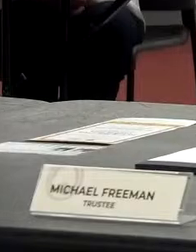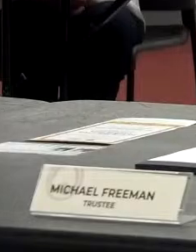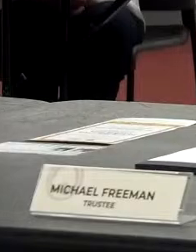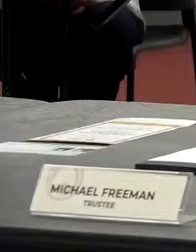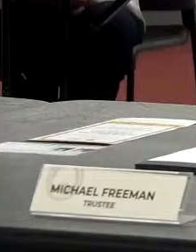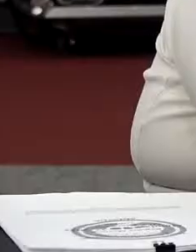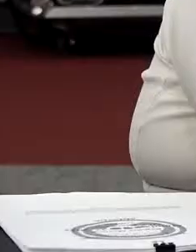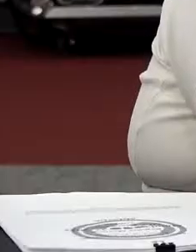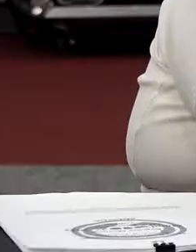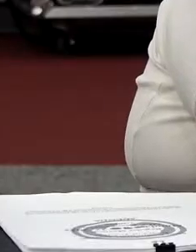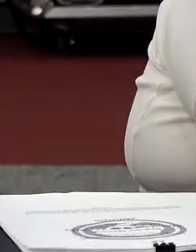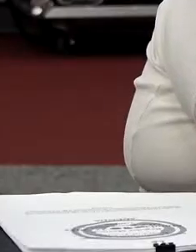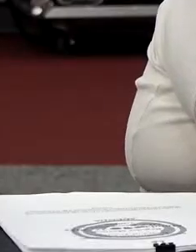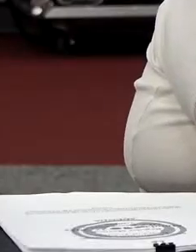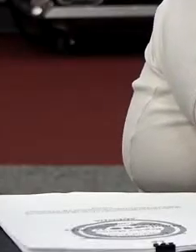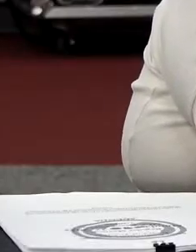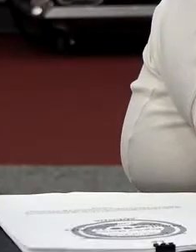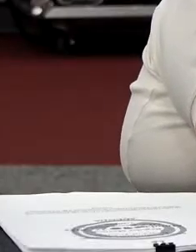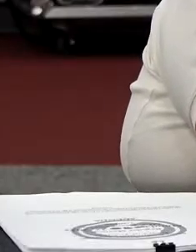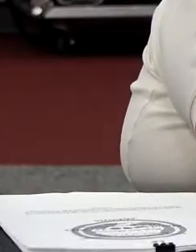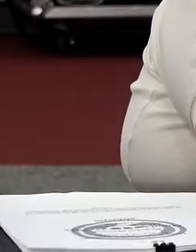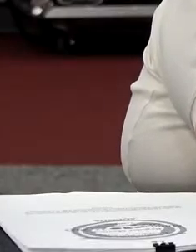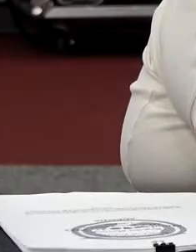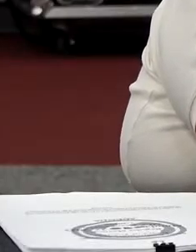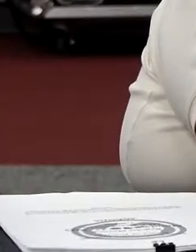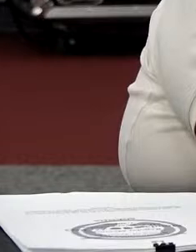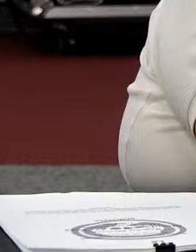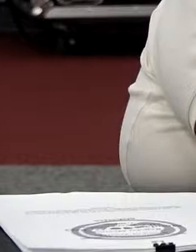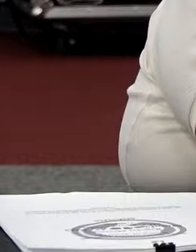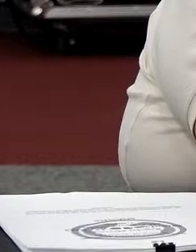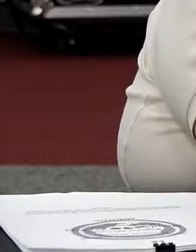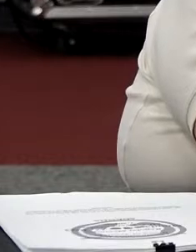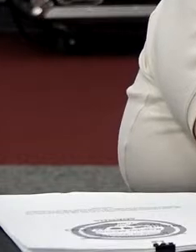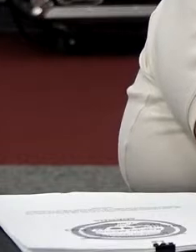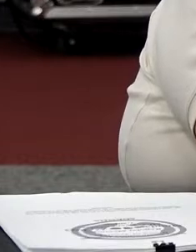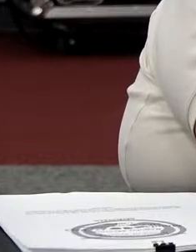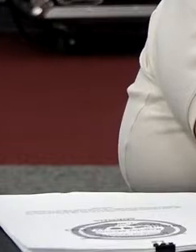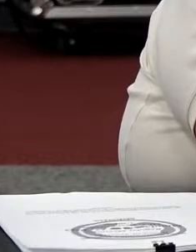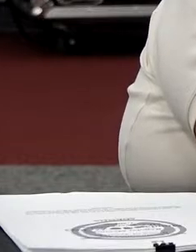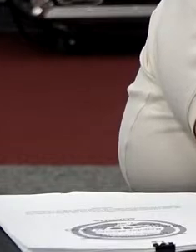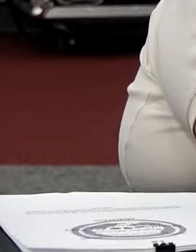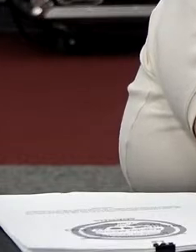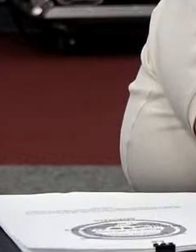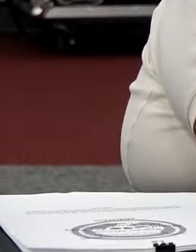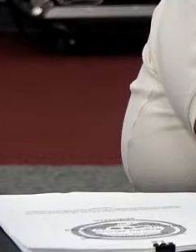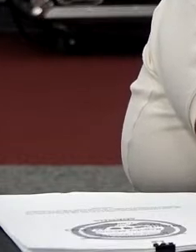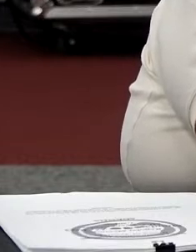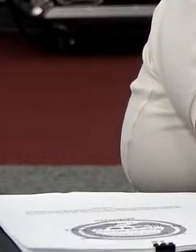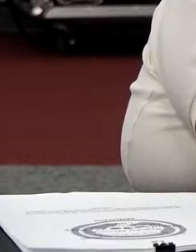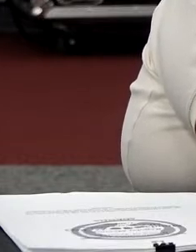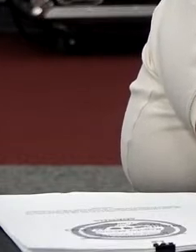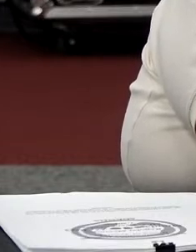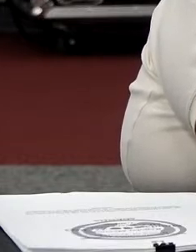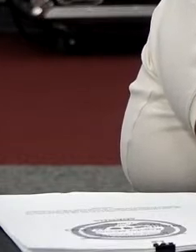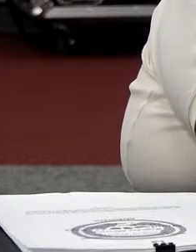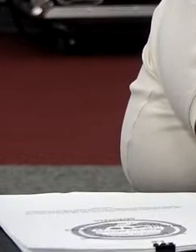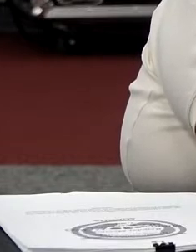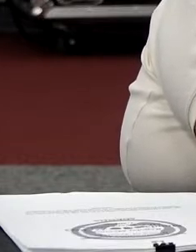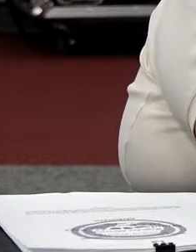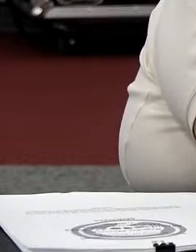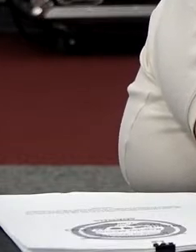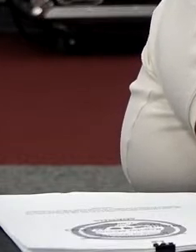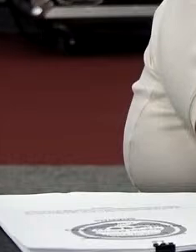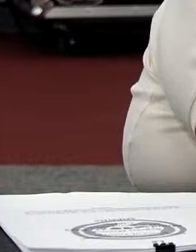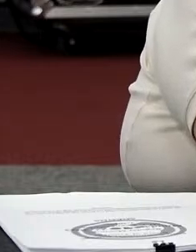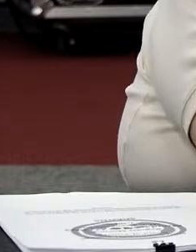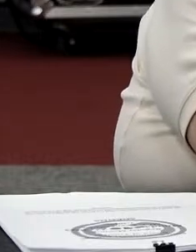I think a prudent process is exactly what you're suggesting, is that the board stay in the driver's seat, but we utilize the